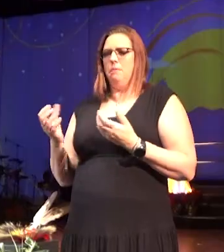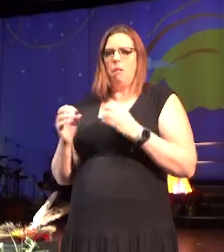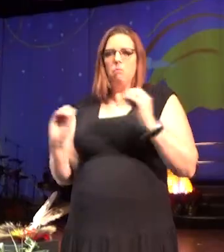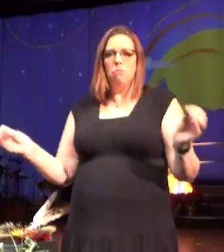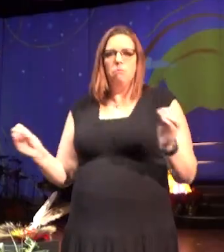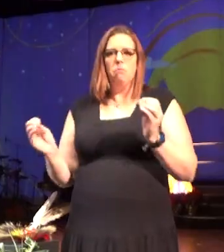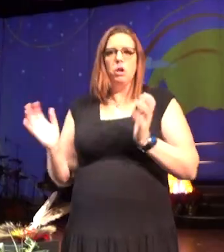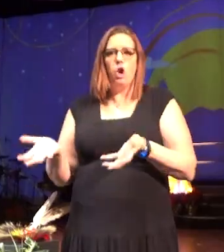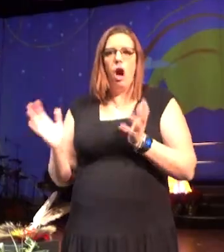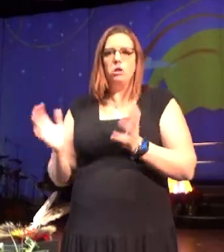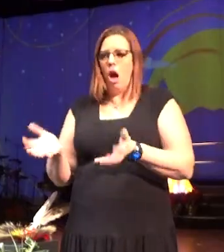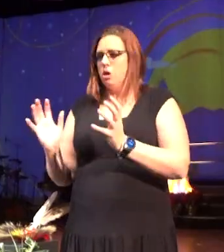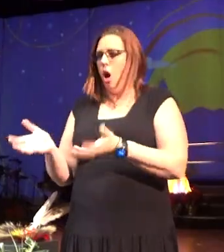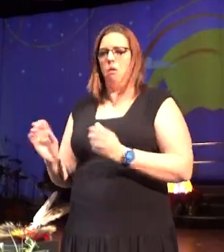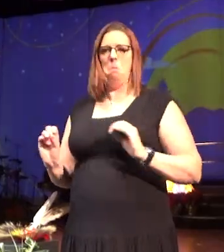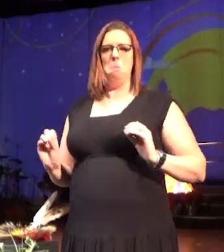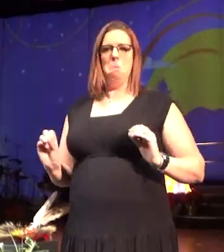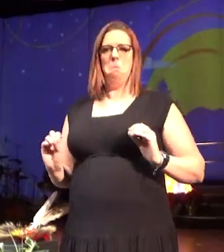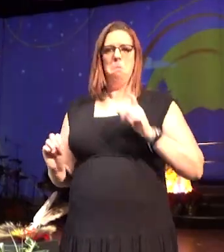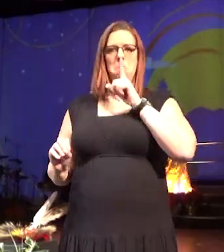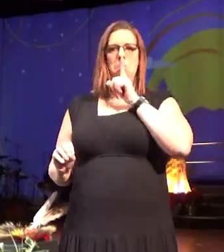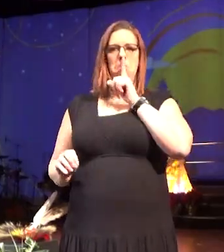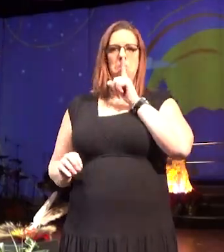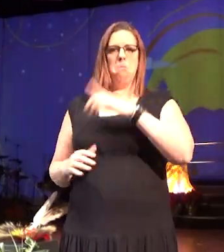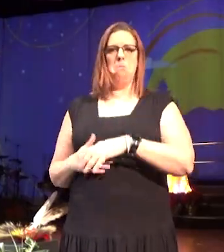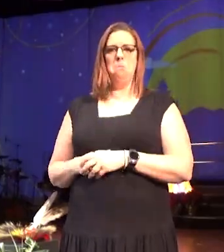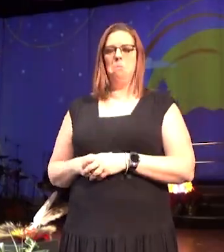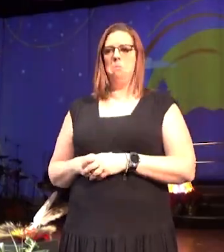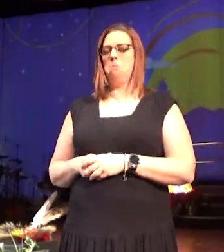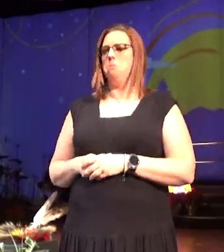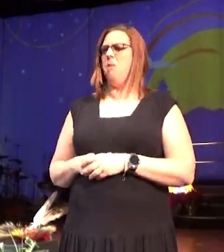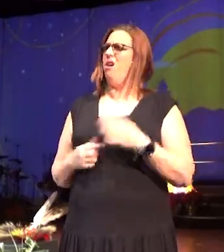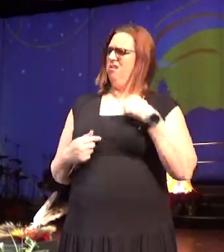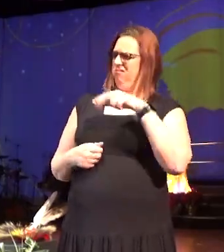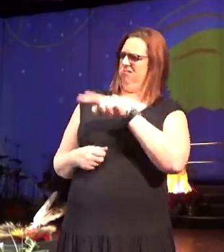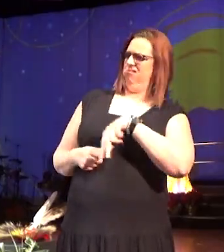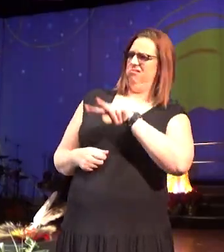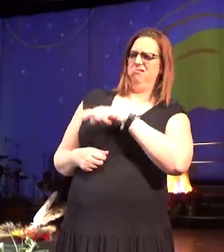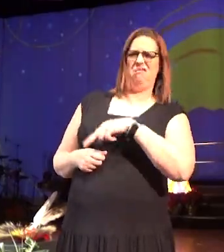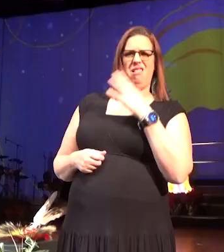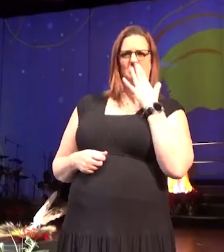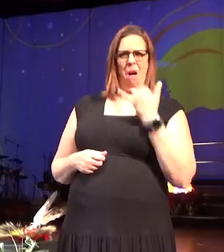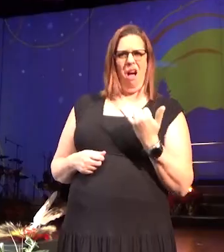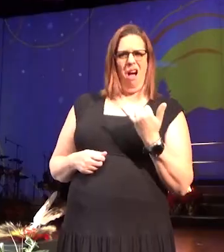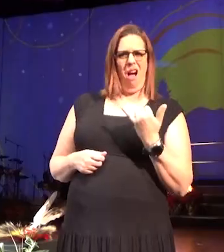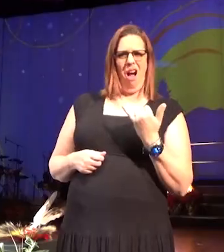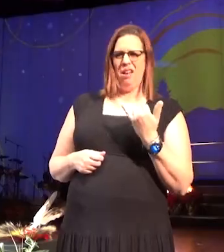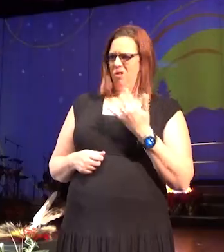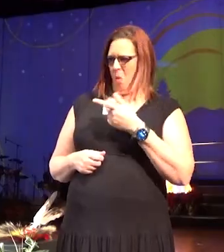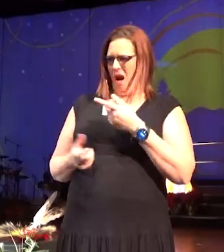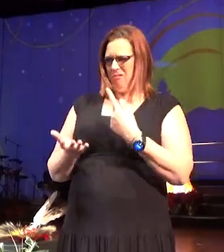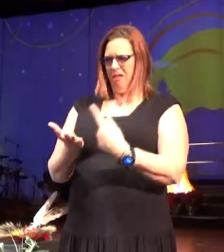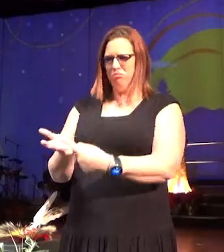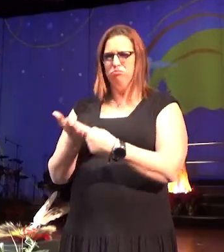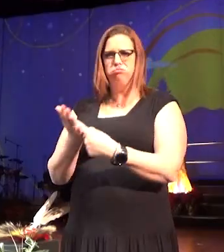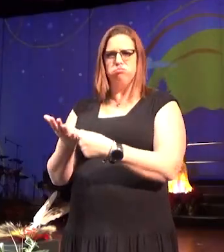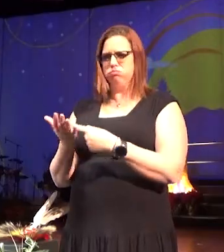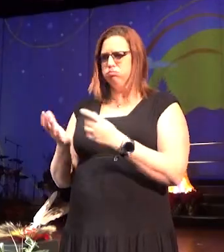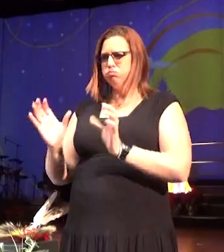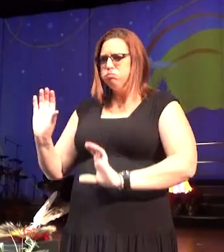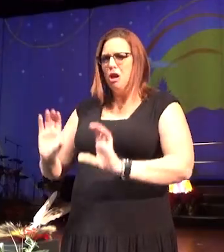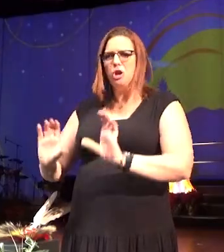out. Nobody was talking with each other. And I was wondering why that was happening. Why aren't you talking to each